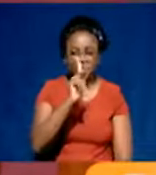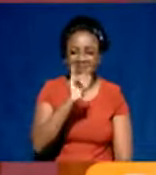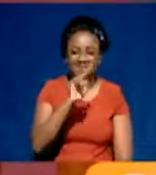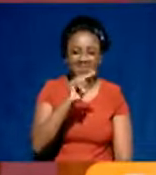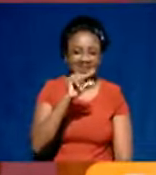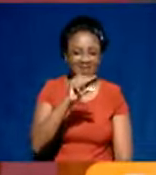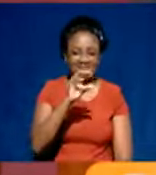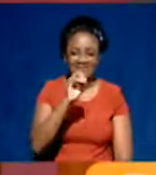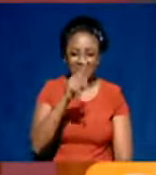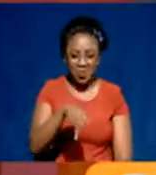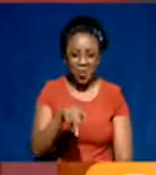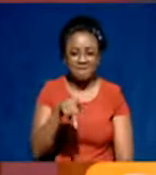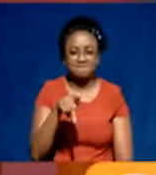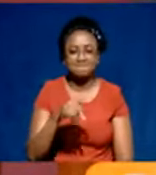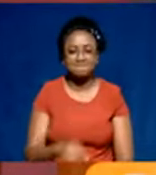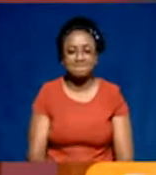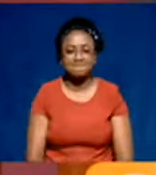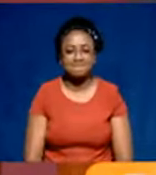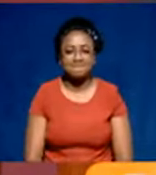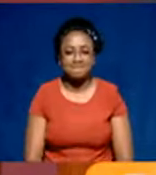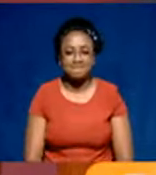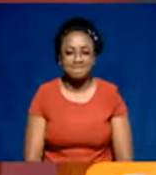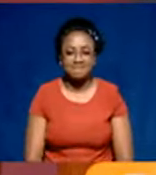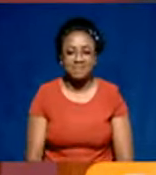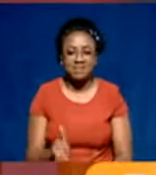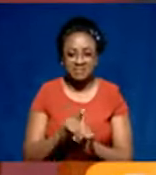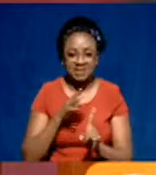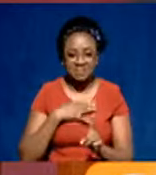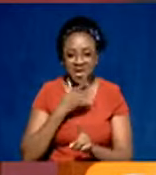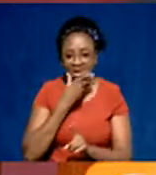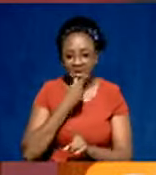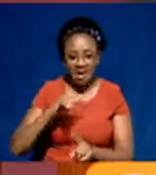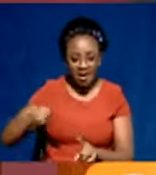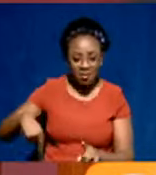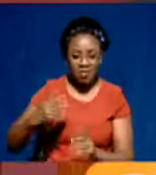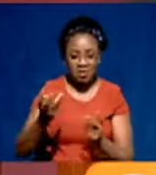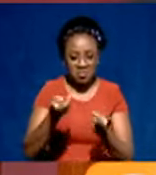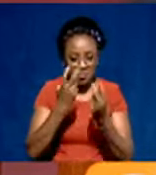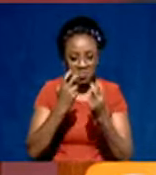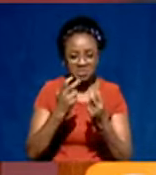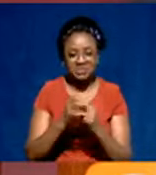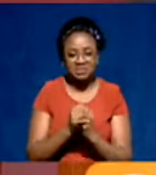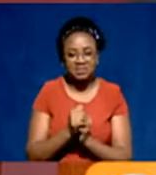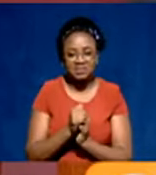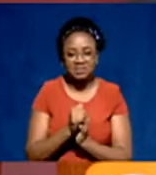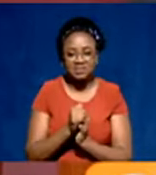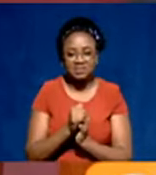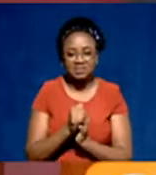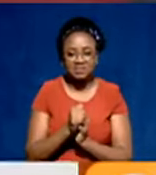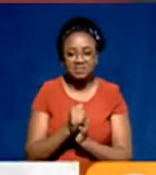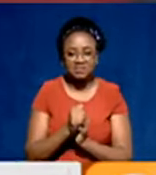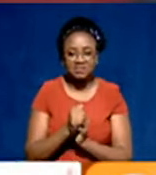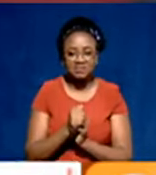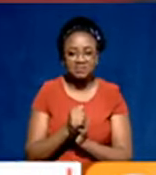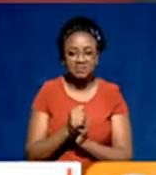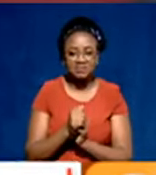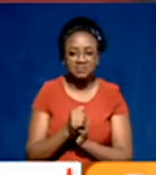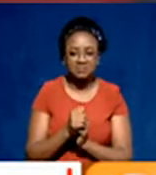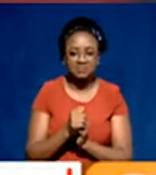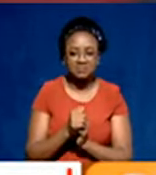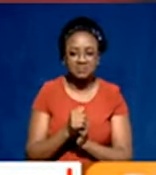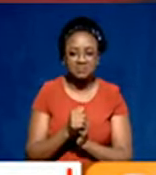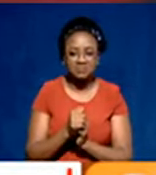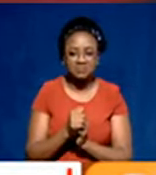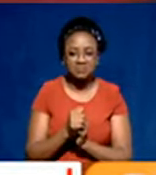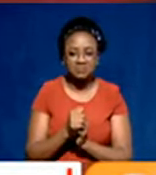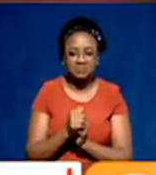And all of them are watching. Yes. Led by my uncle, Mugai. So my family has a unique history. They tell me that we have migrated for about